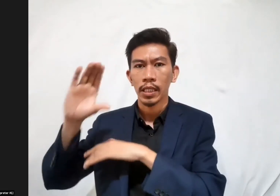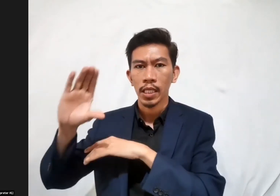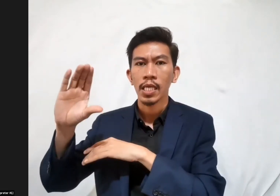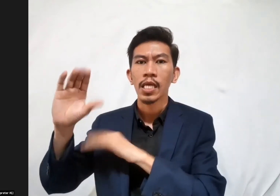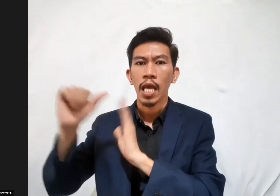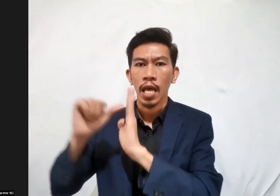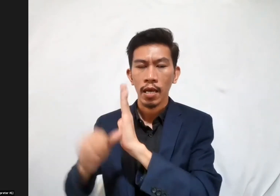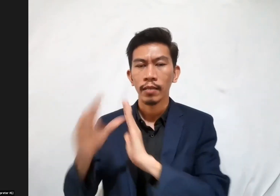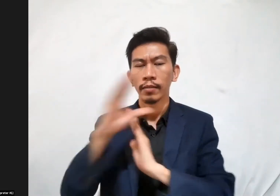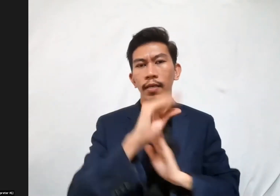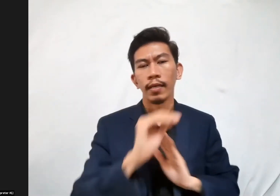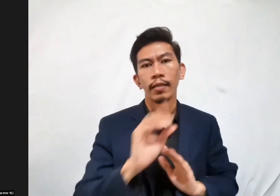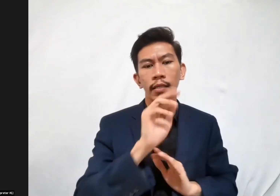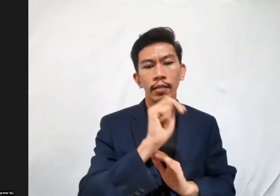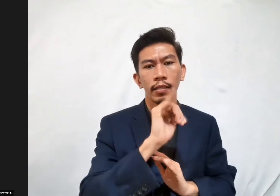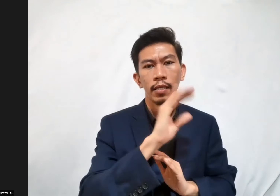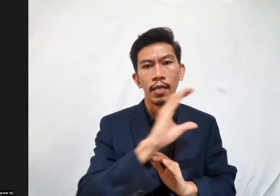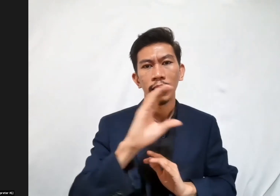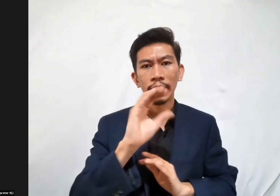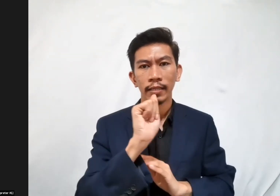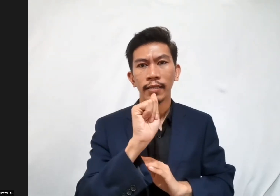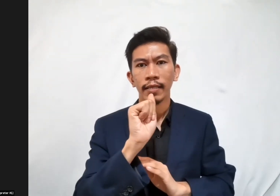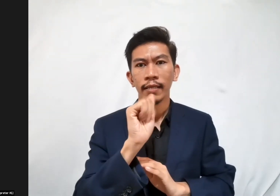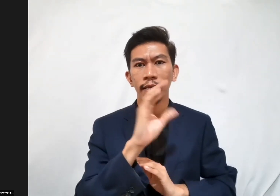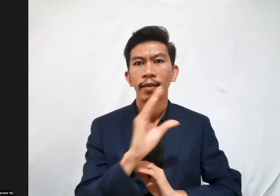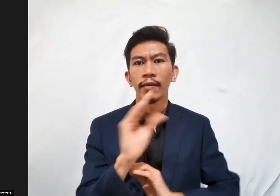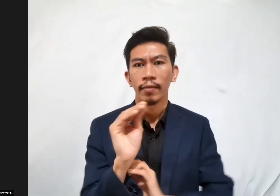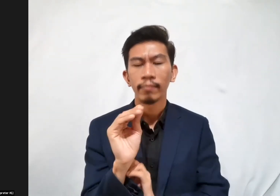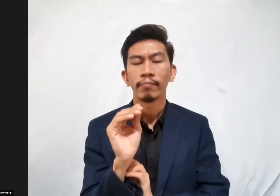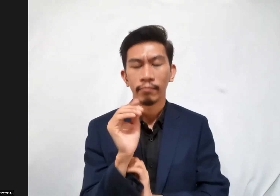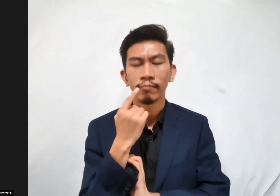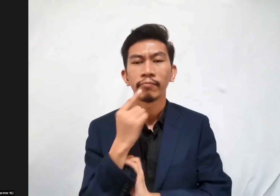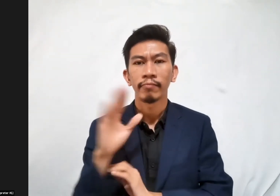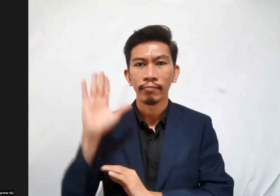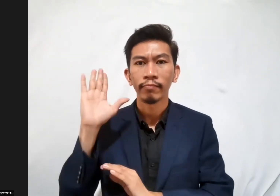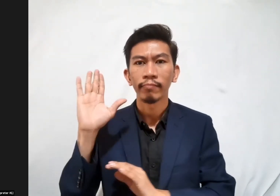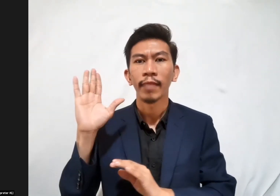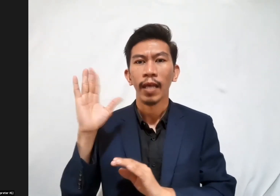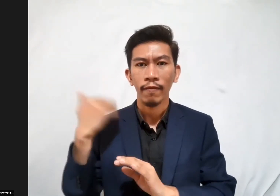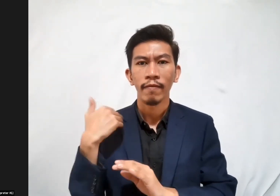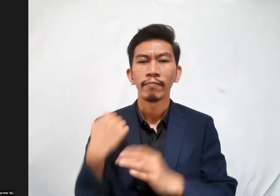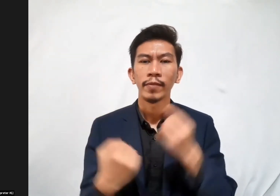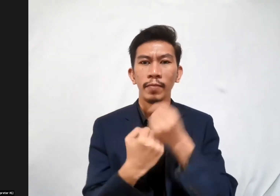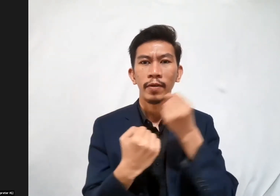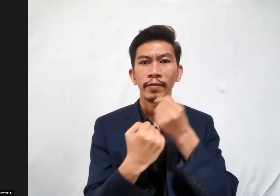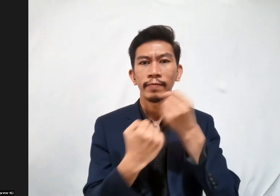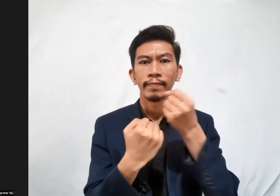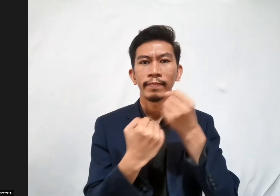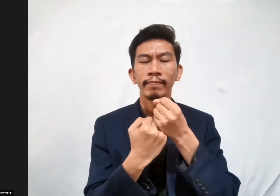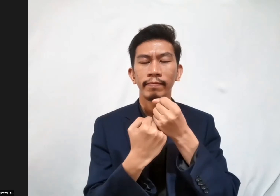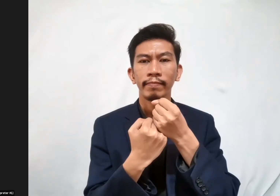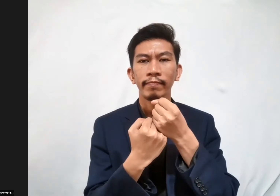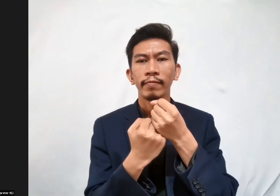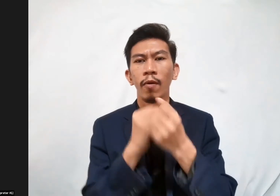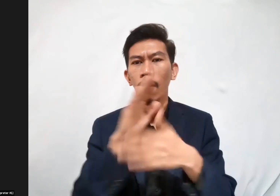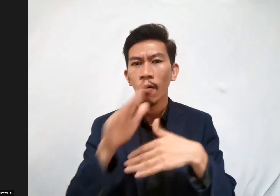Act and the NICC. And rest assured, we will be giving our full support with all of the